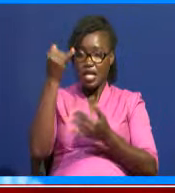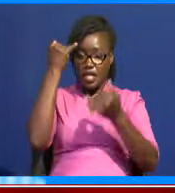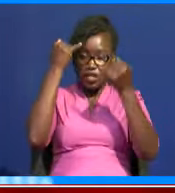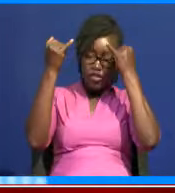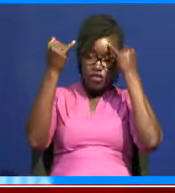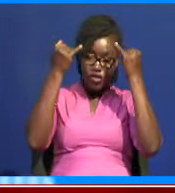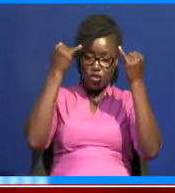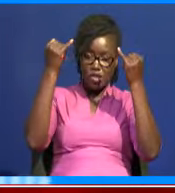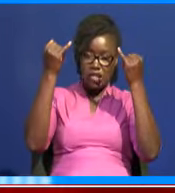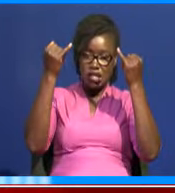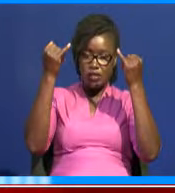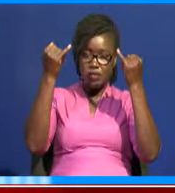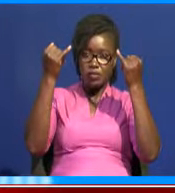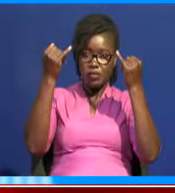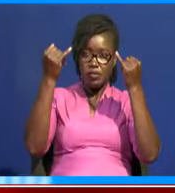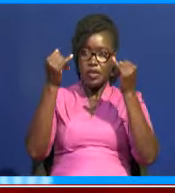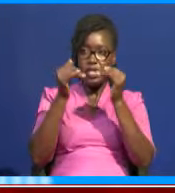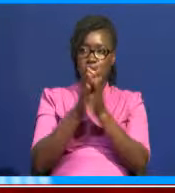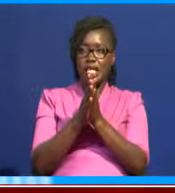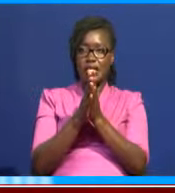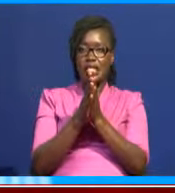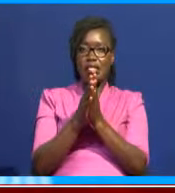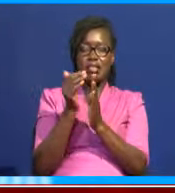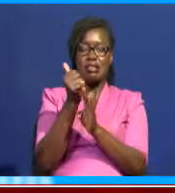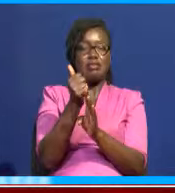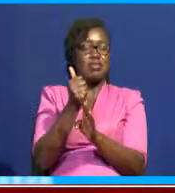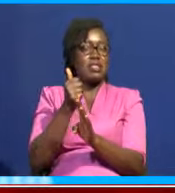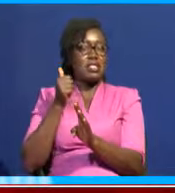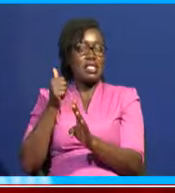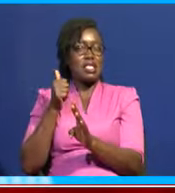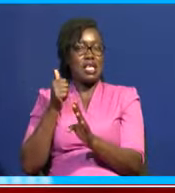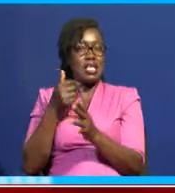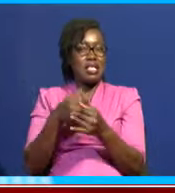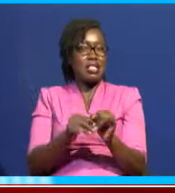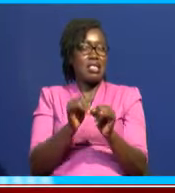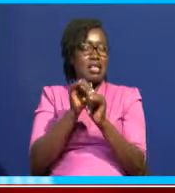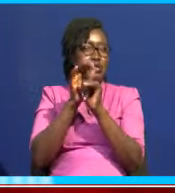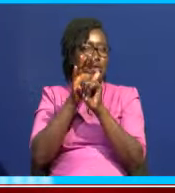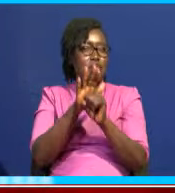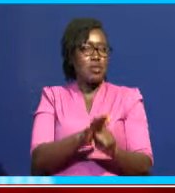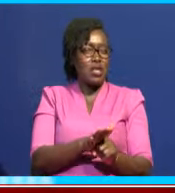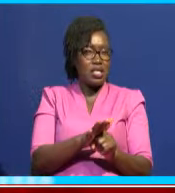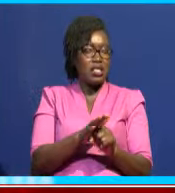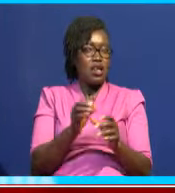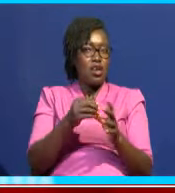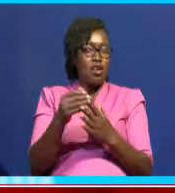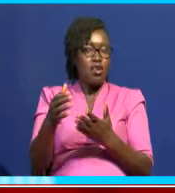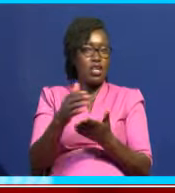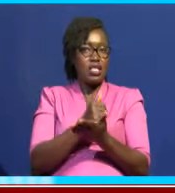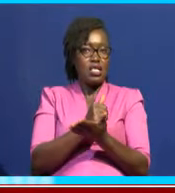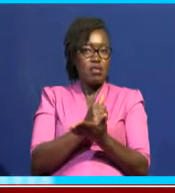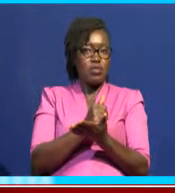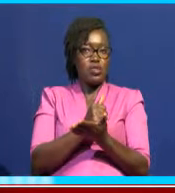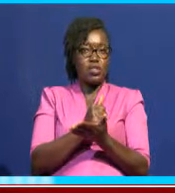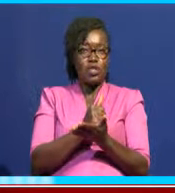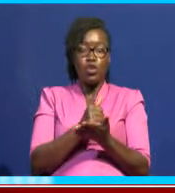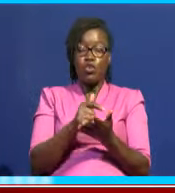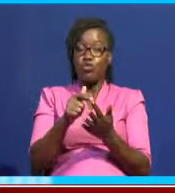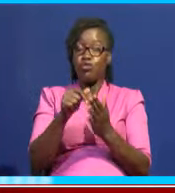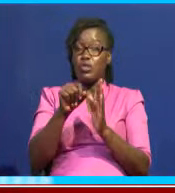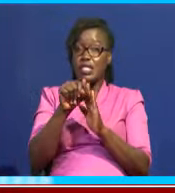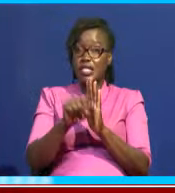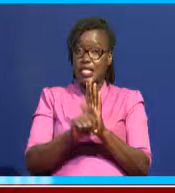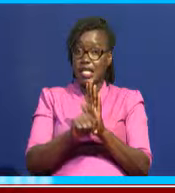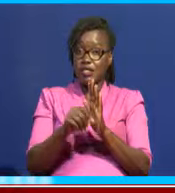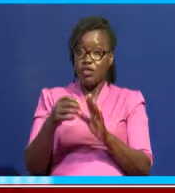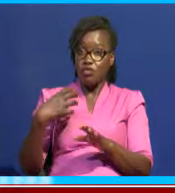Innovations elicit resistance and attempts to suppress or adapt it to the status